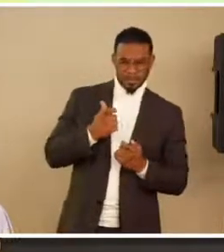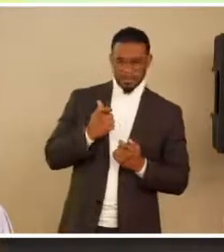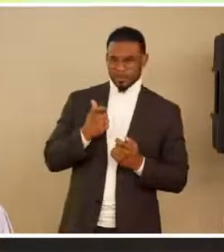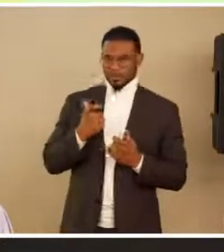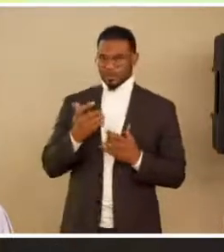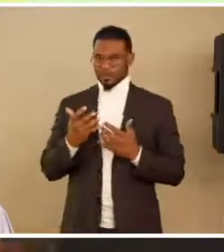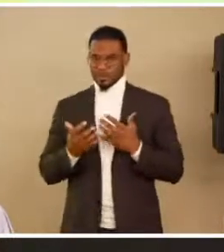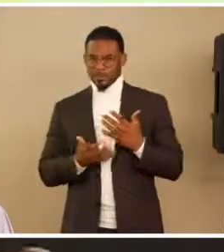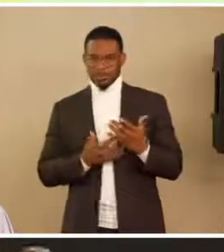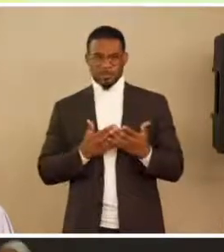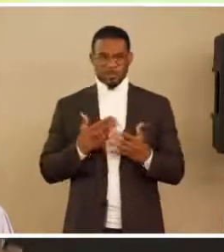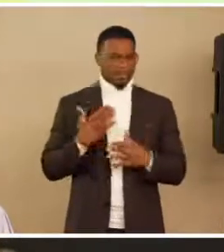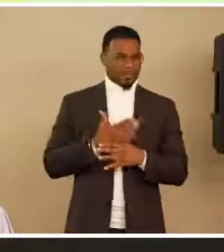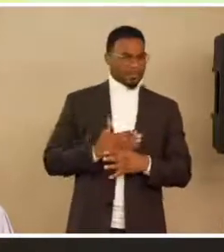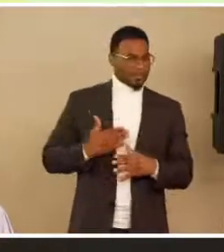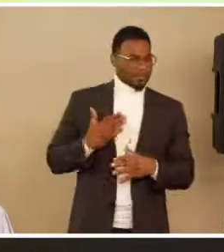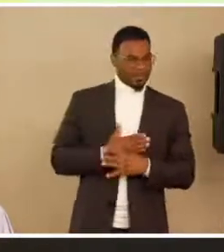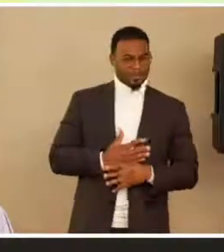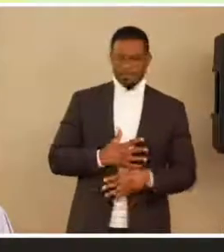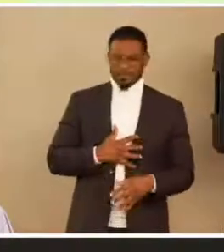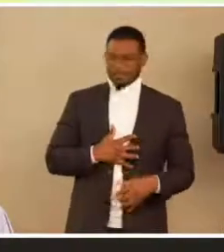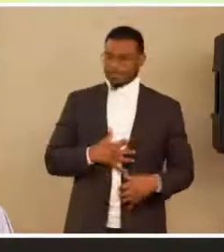interesting, disturbing,